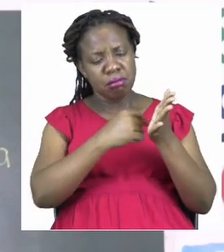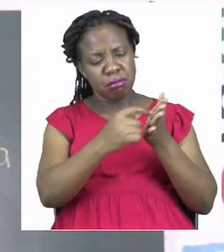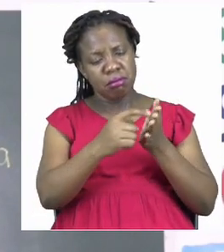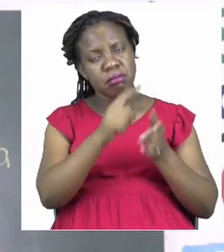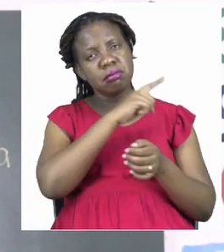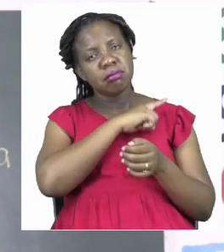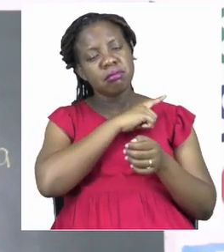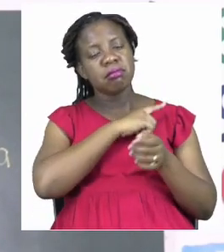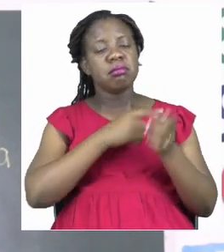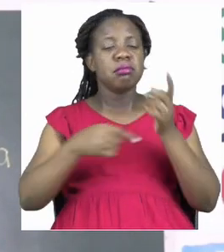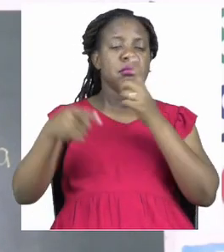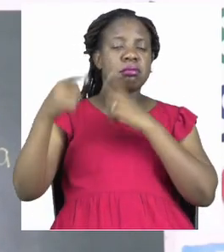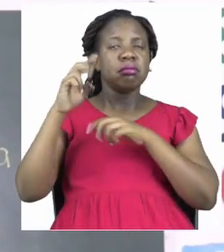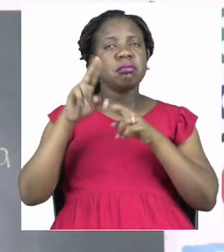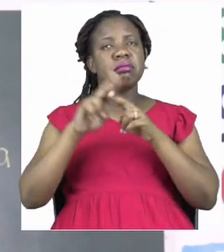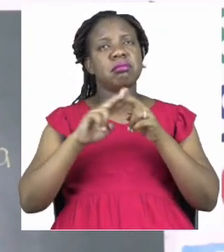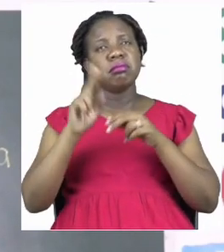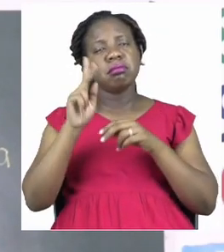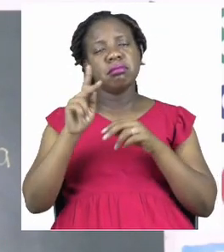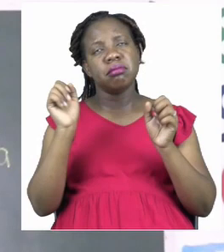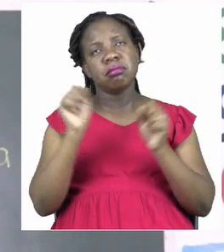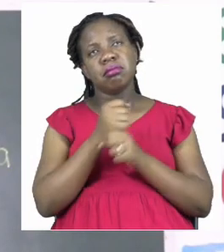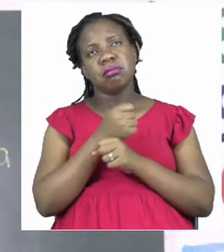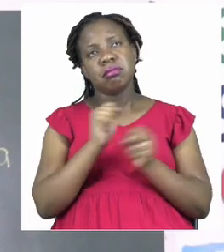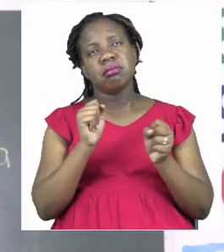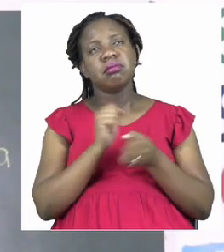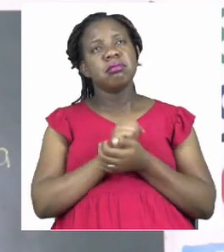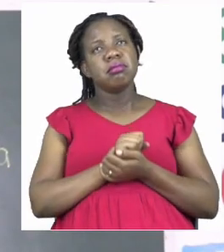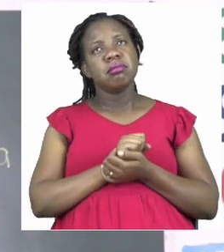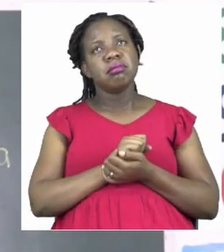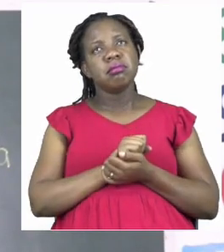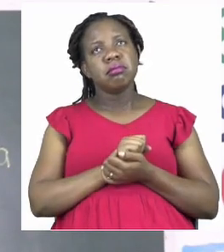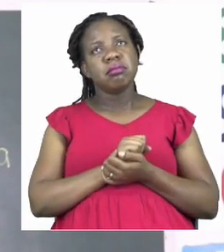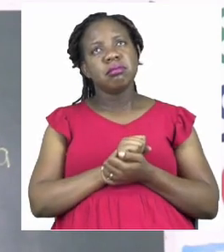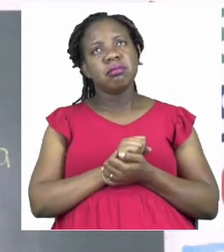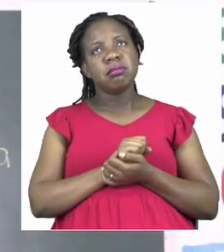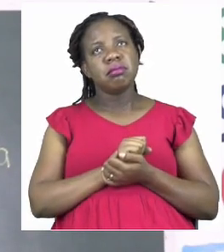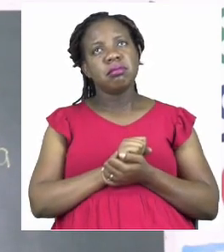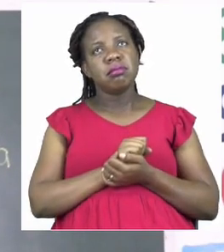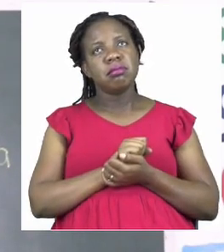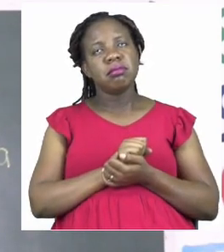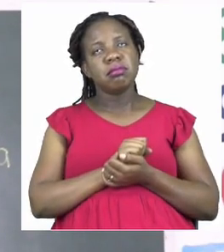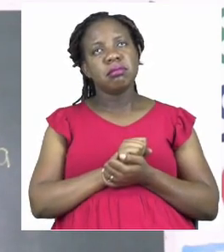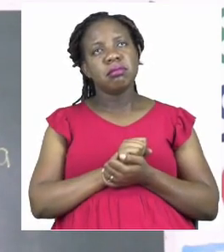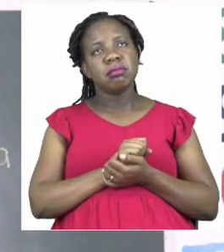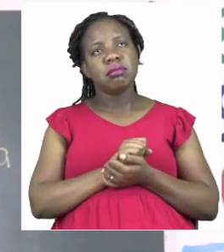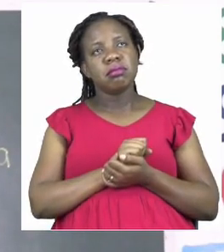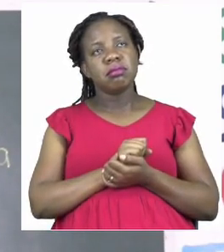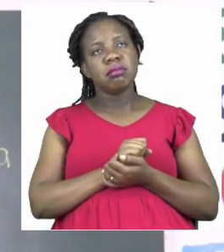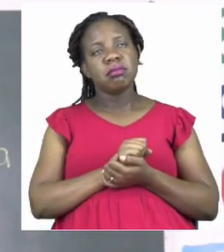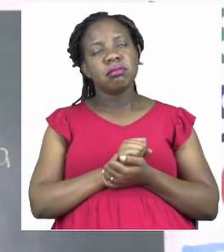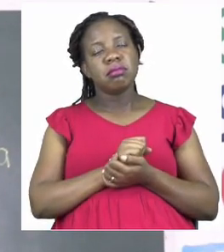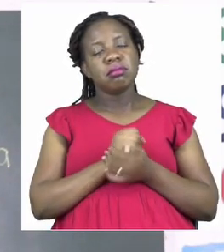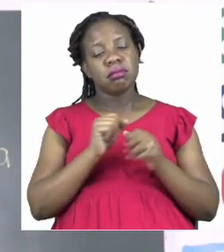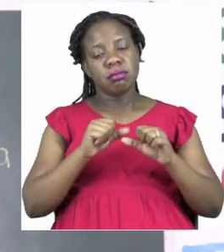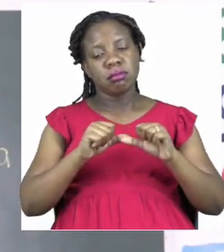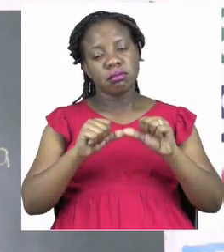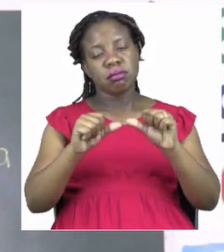when you're done with your vocabulary work, you're now going to go to the next page, page